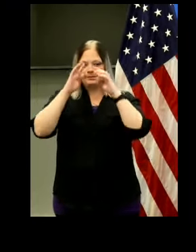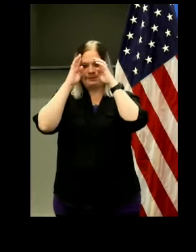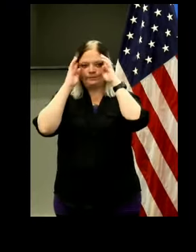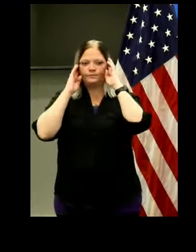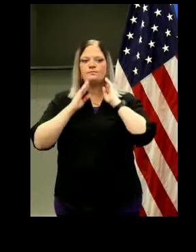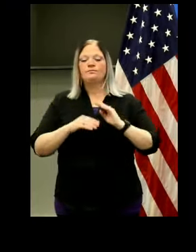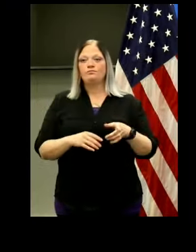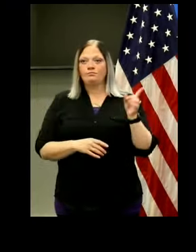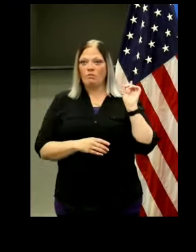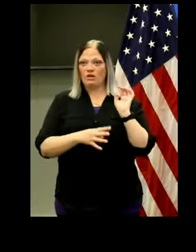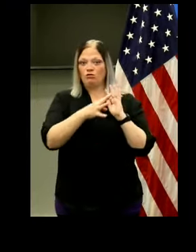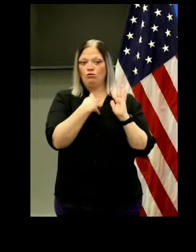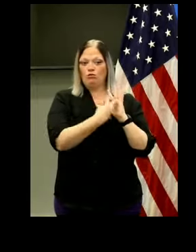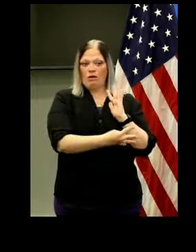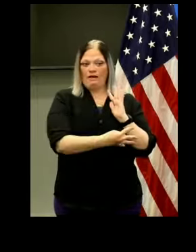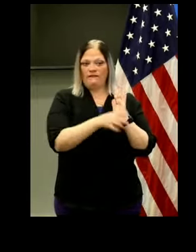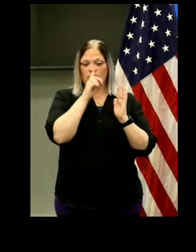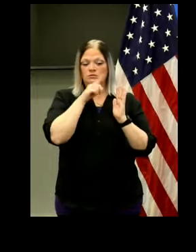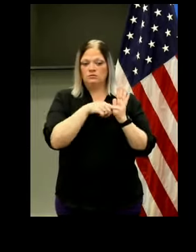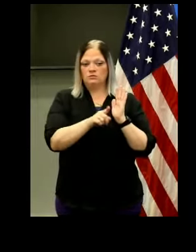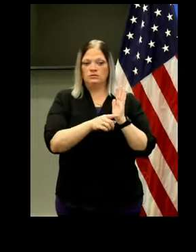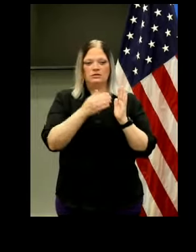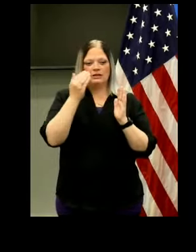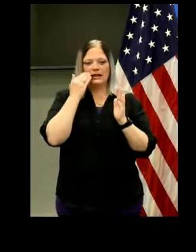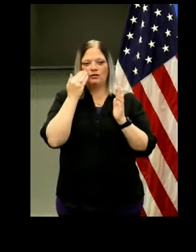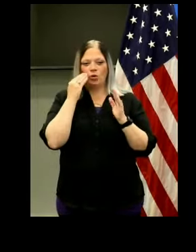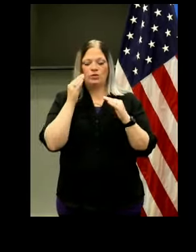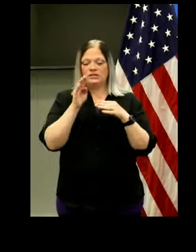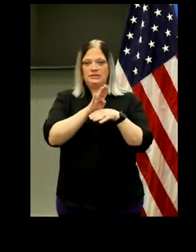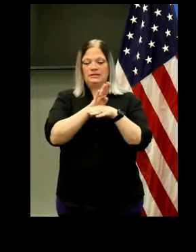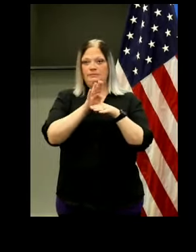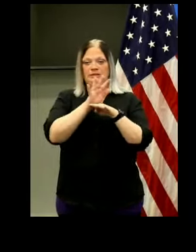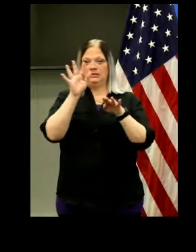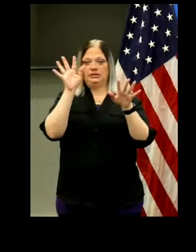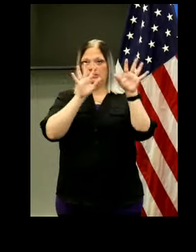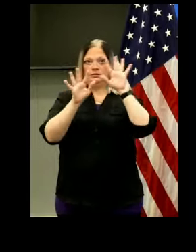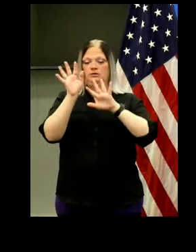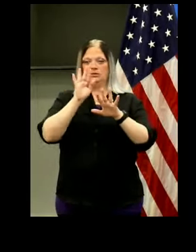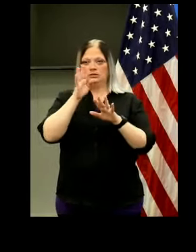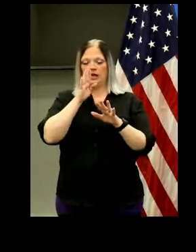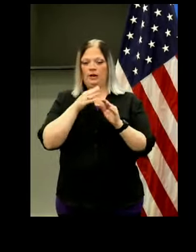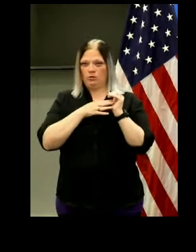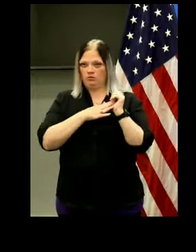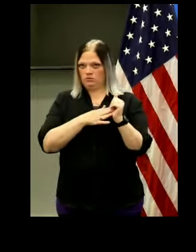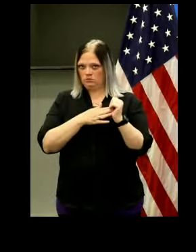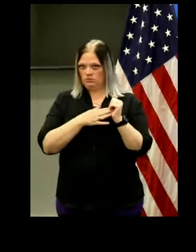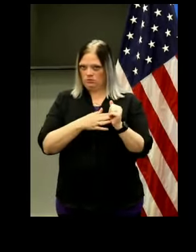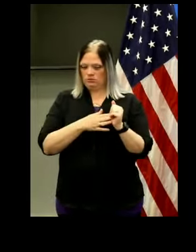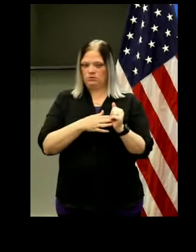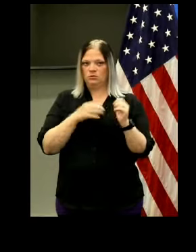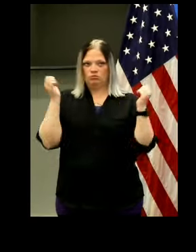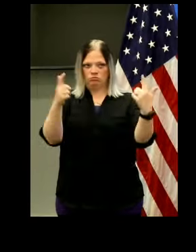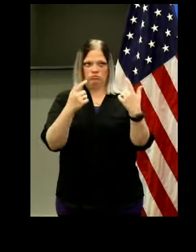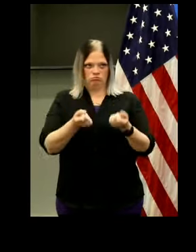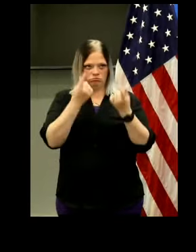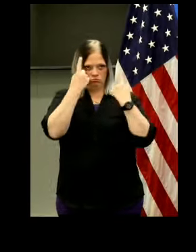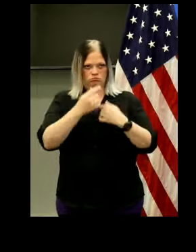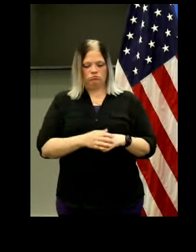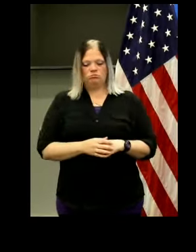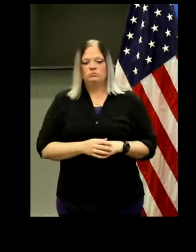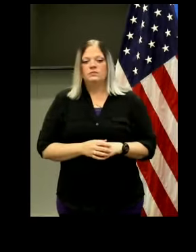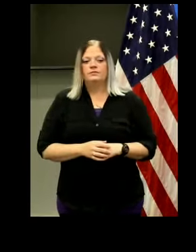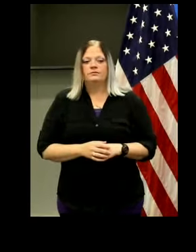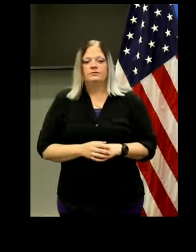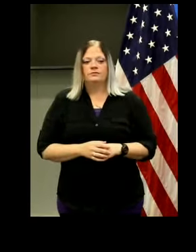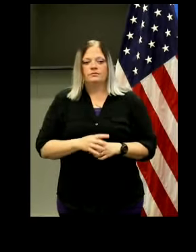graph of looking at the data, and I know it's a little bit busy, and I will walk you through it so everybody will understand it. So this